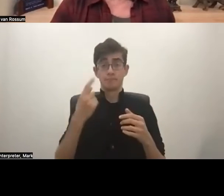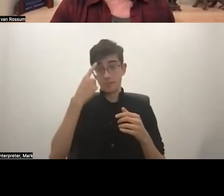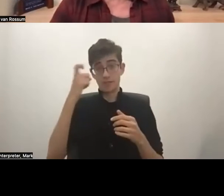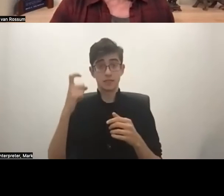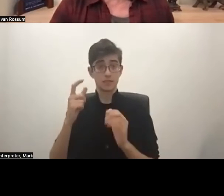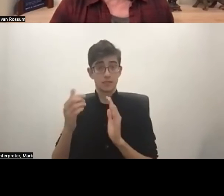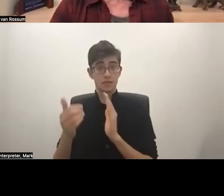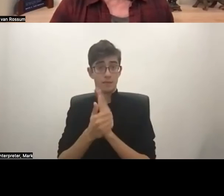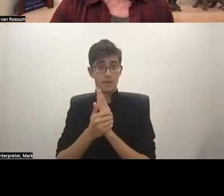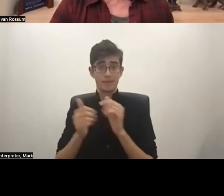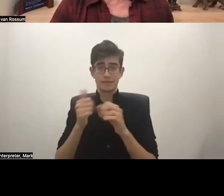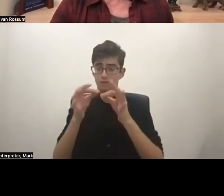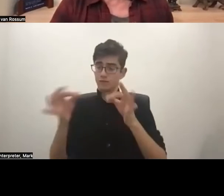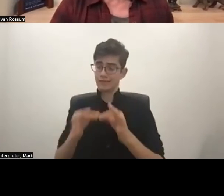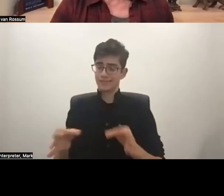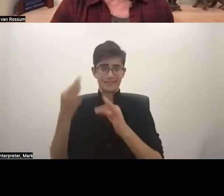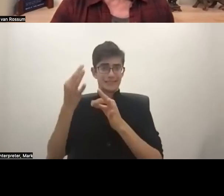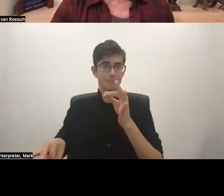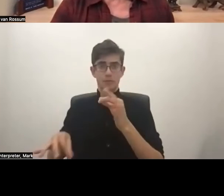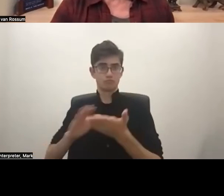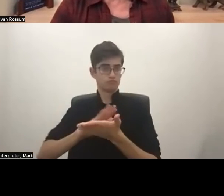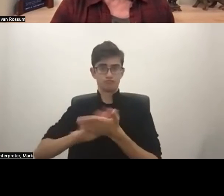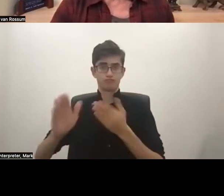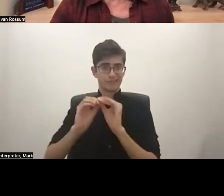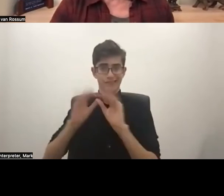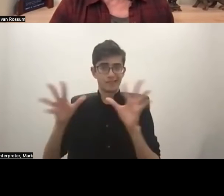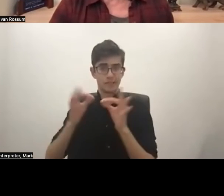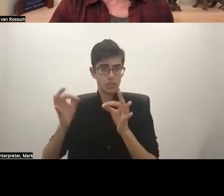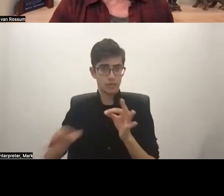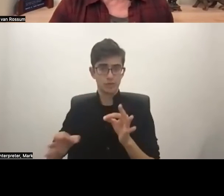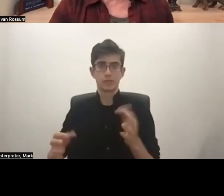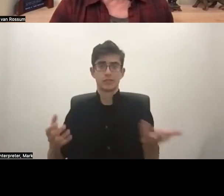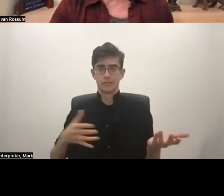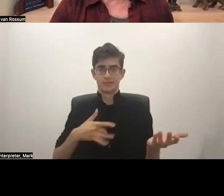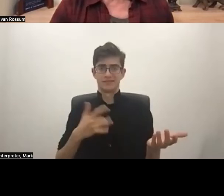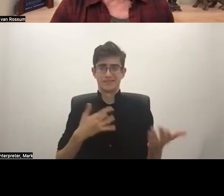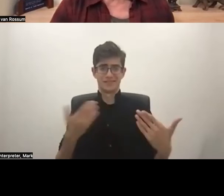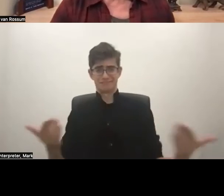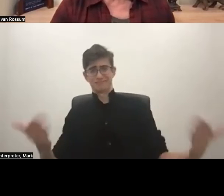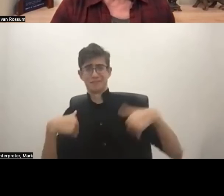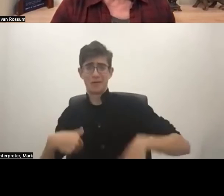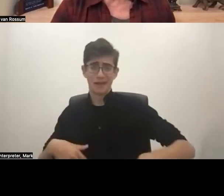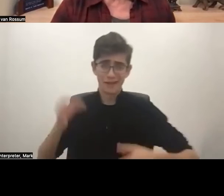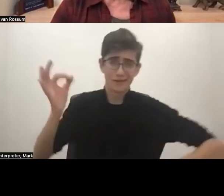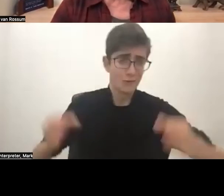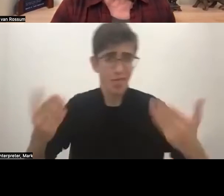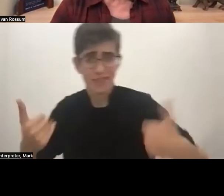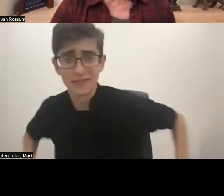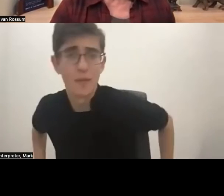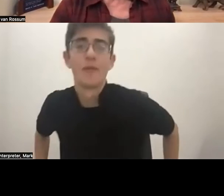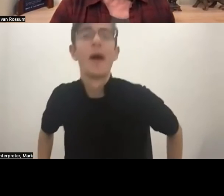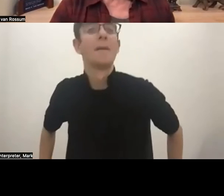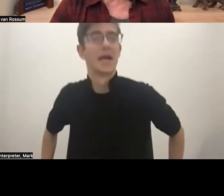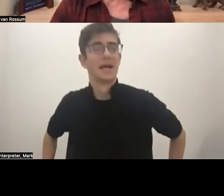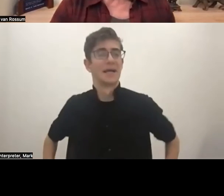of this article now, that it's almost like, gee, bring it on. But I also don't want to tempt fate.